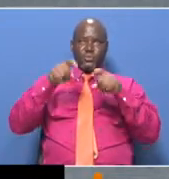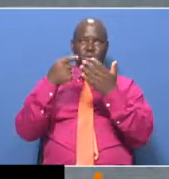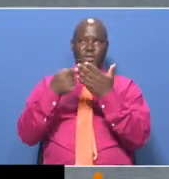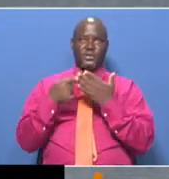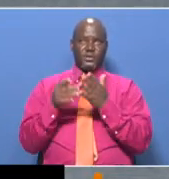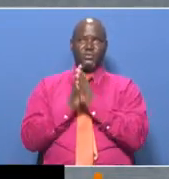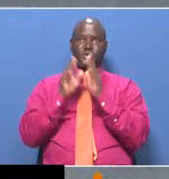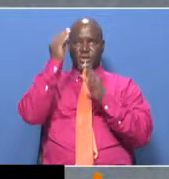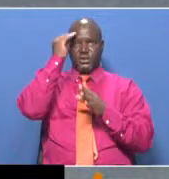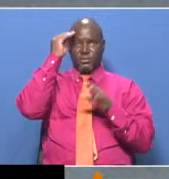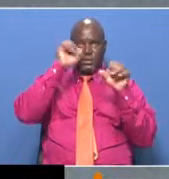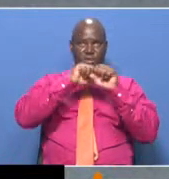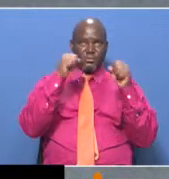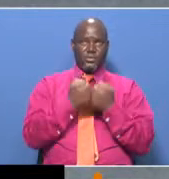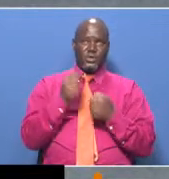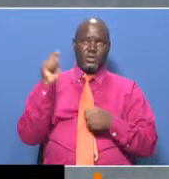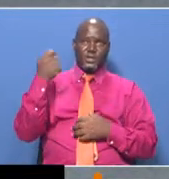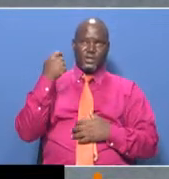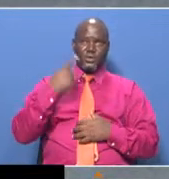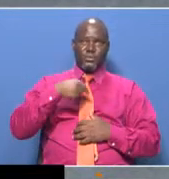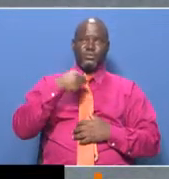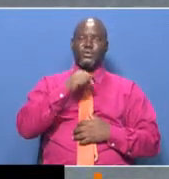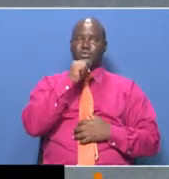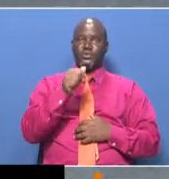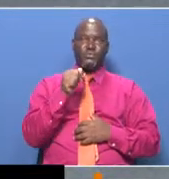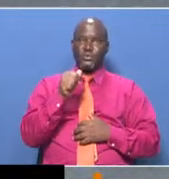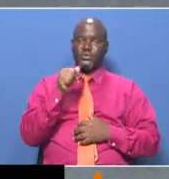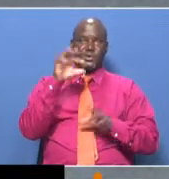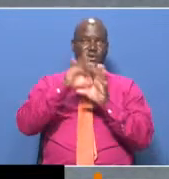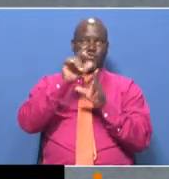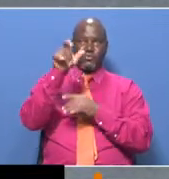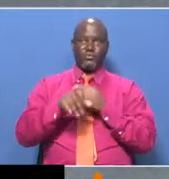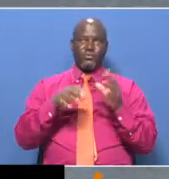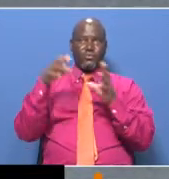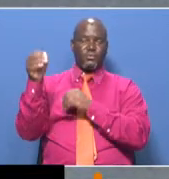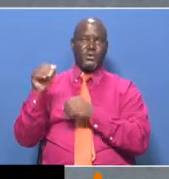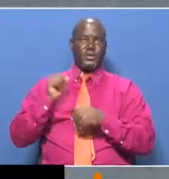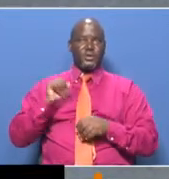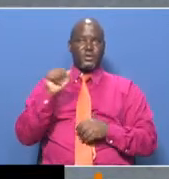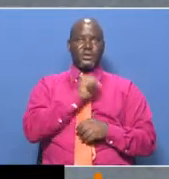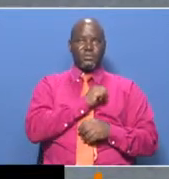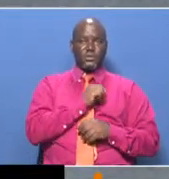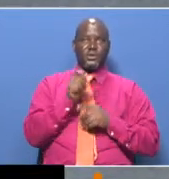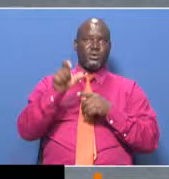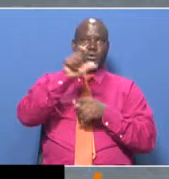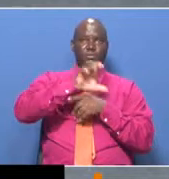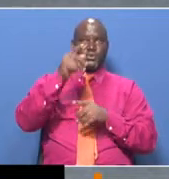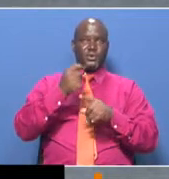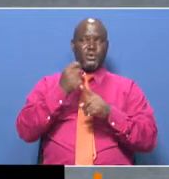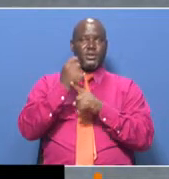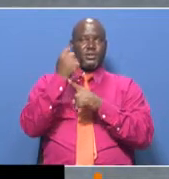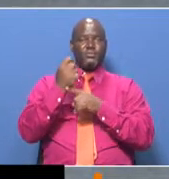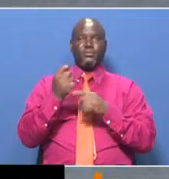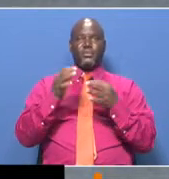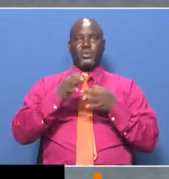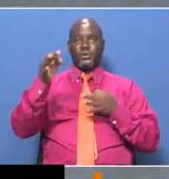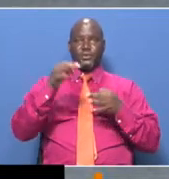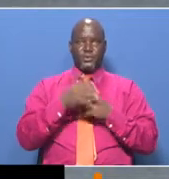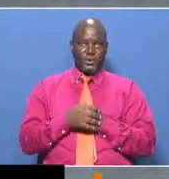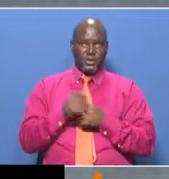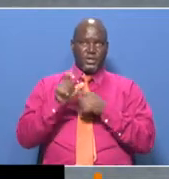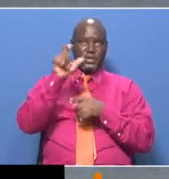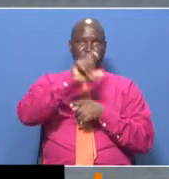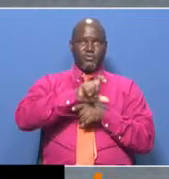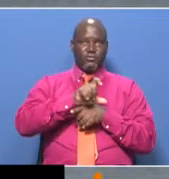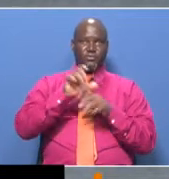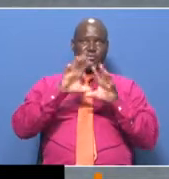the education system in Kenya. We did not elect you to go to the Senate to increase your term limits. And increasing